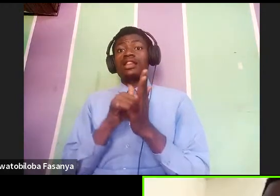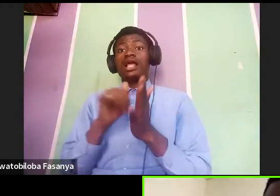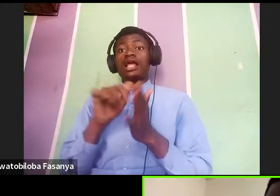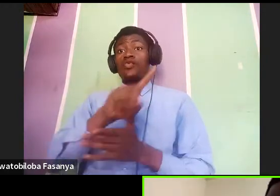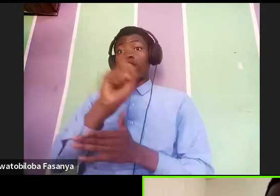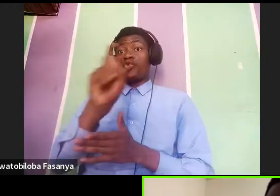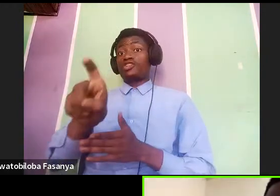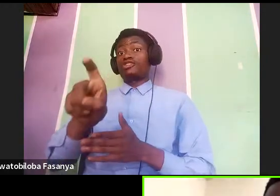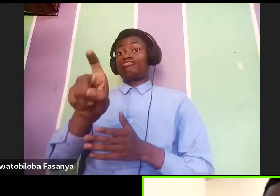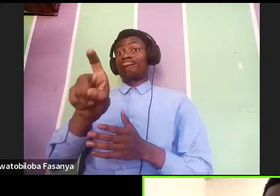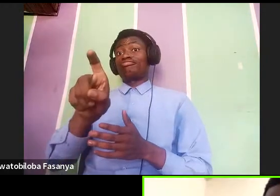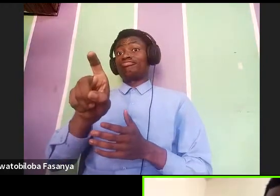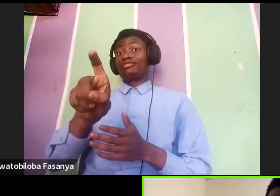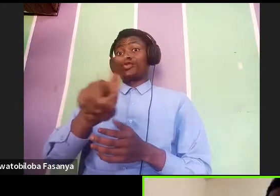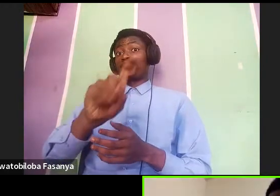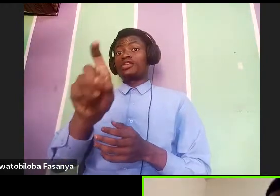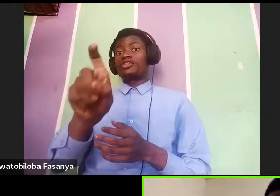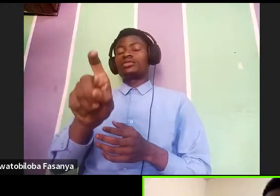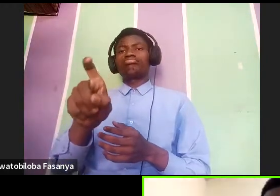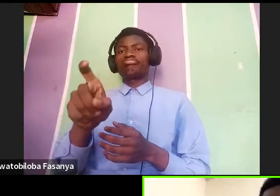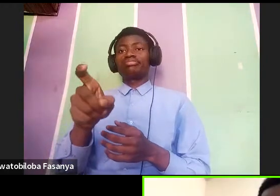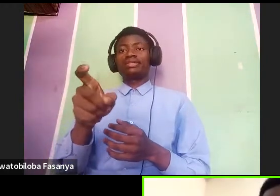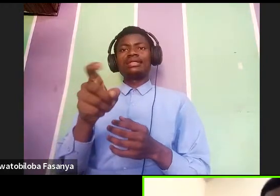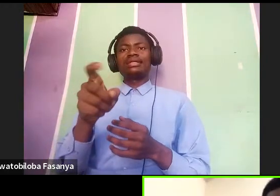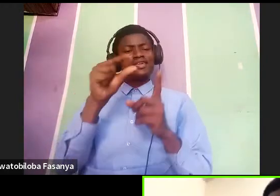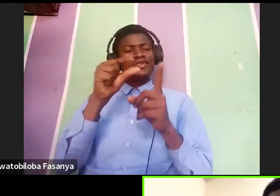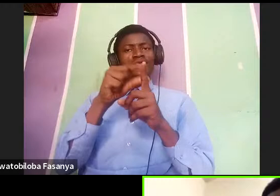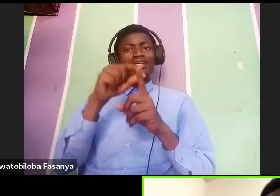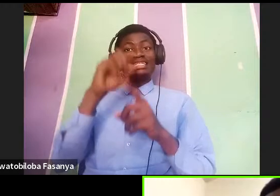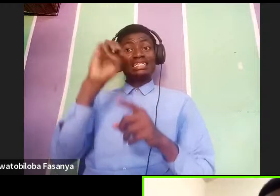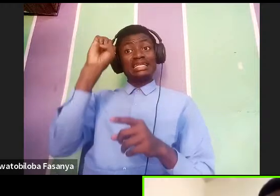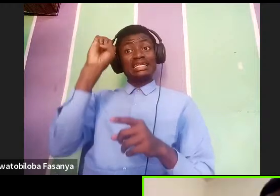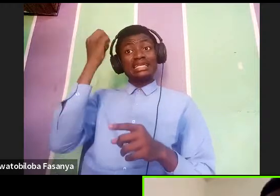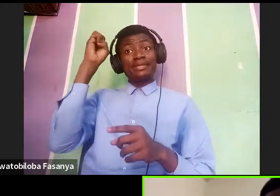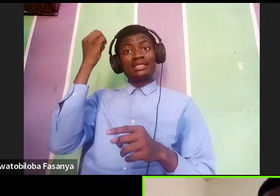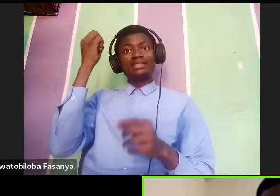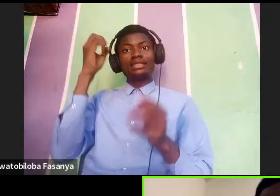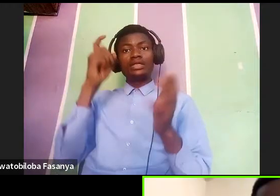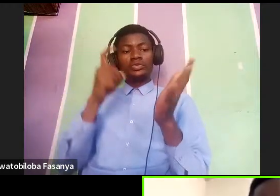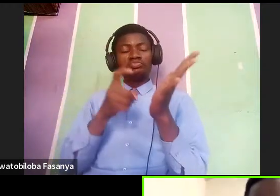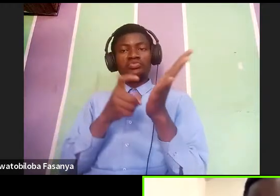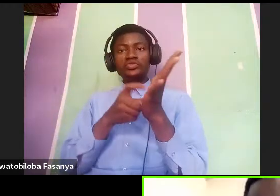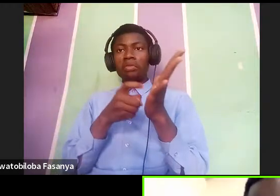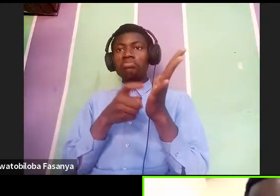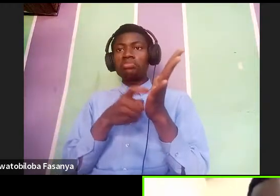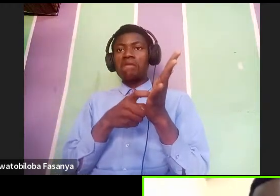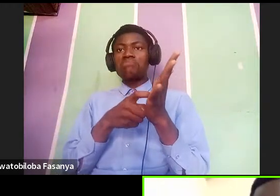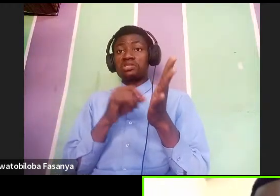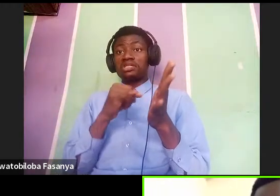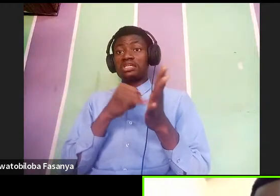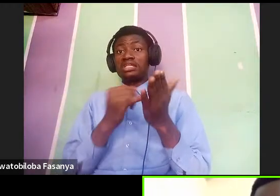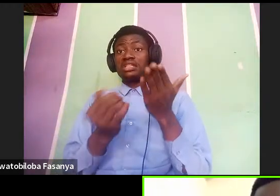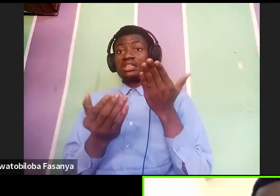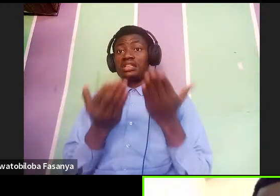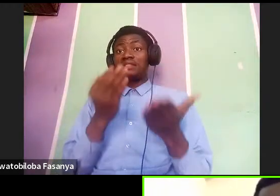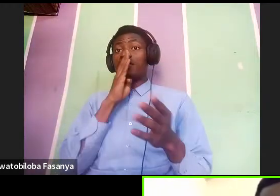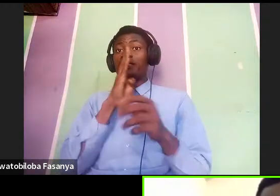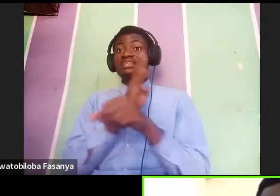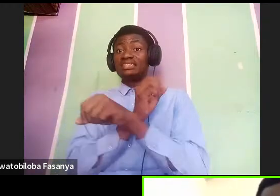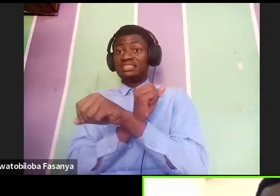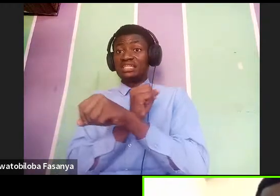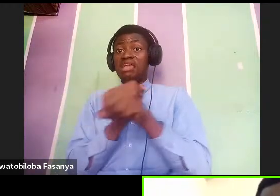question, emergency, I mean, sometimes it might be safe to define it as to